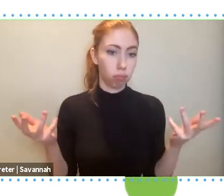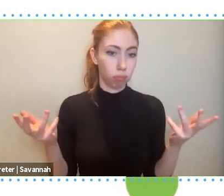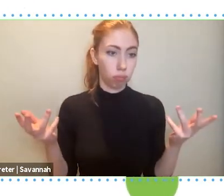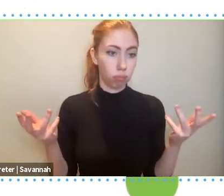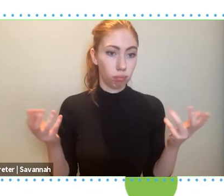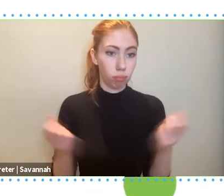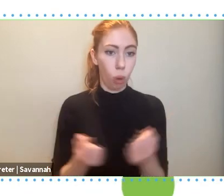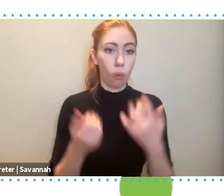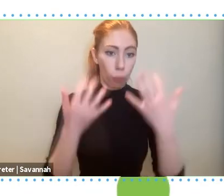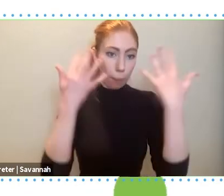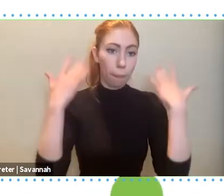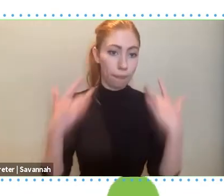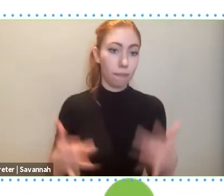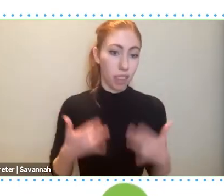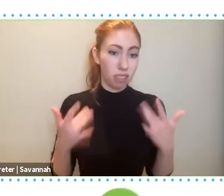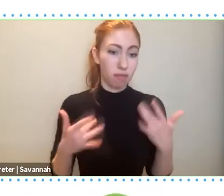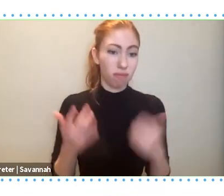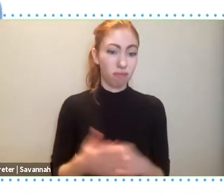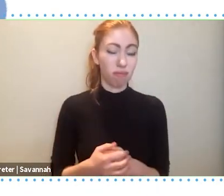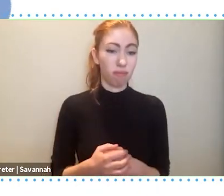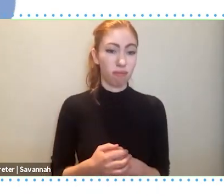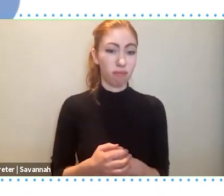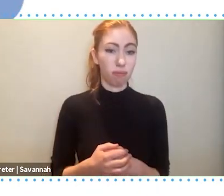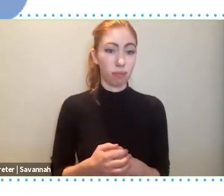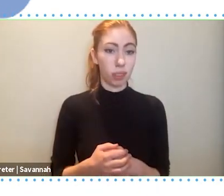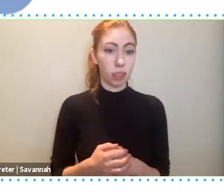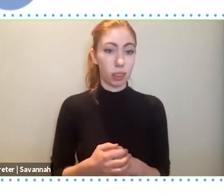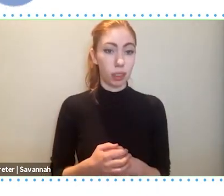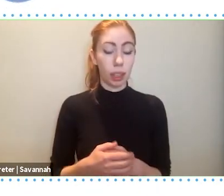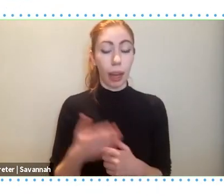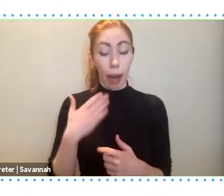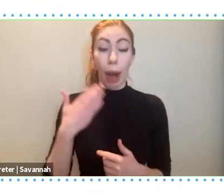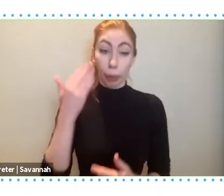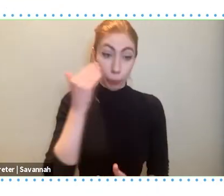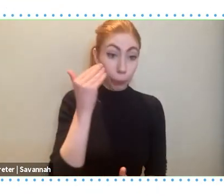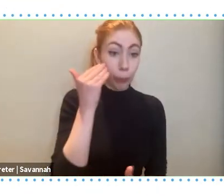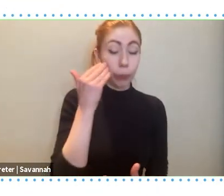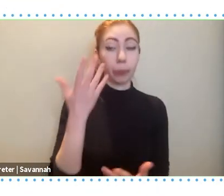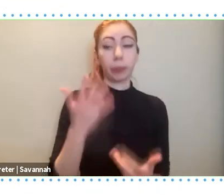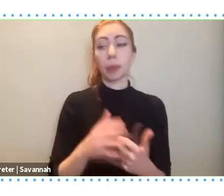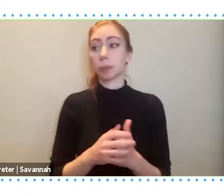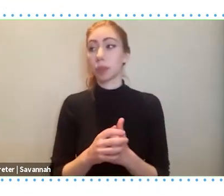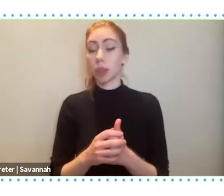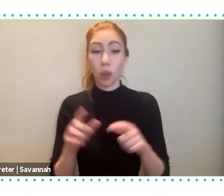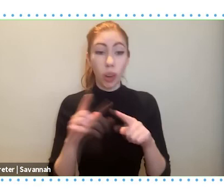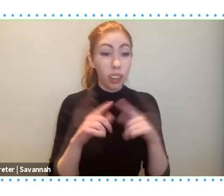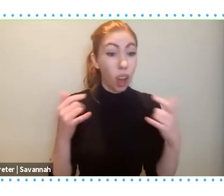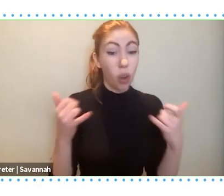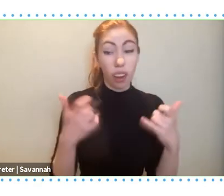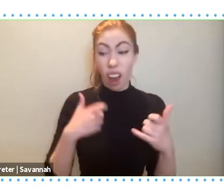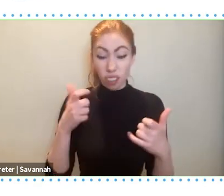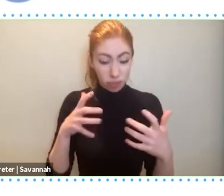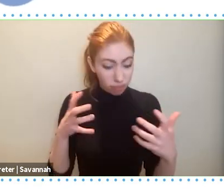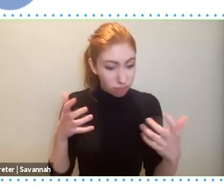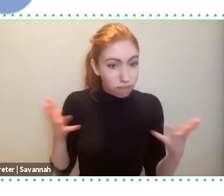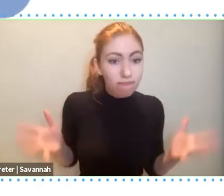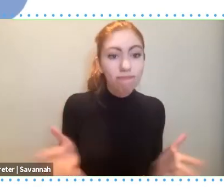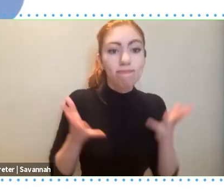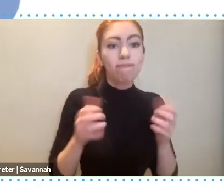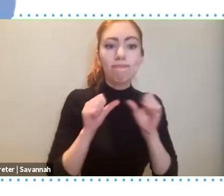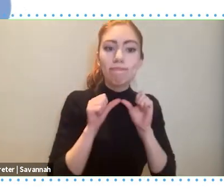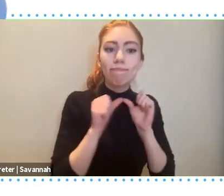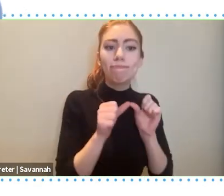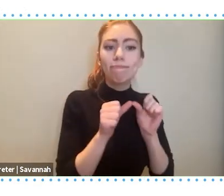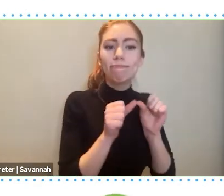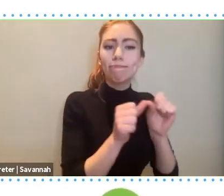and in emergency mode. At some point, we're gonna have to deal with this thing. I'm hearing a call to the funding